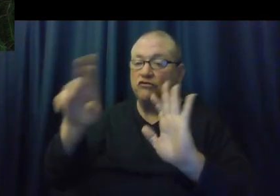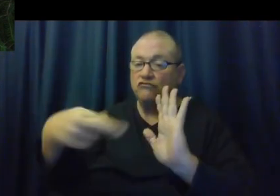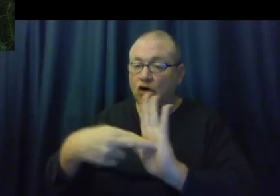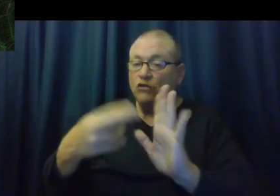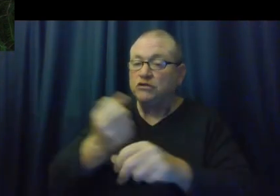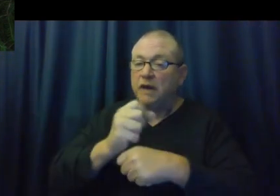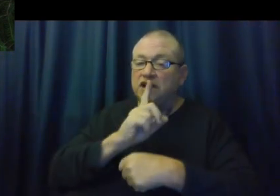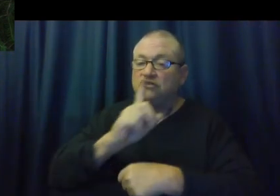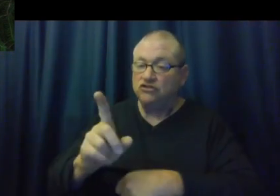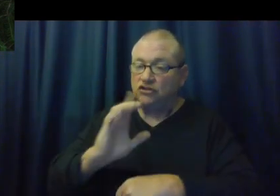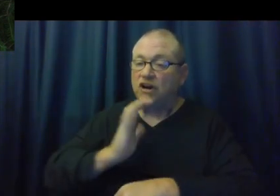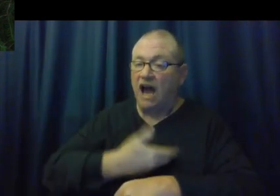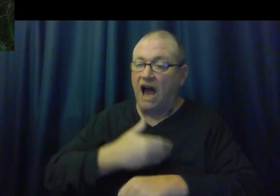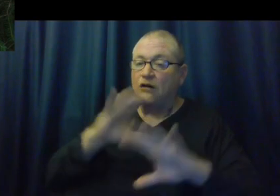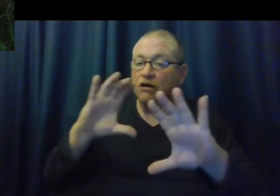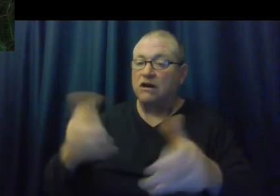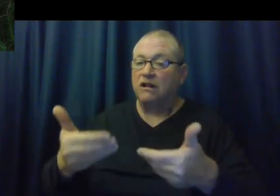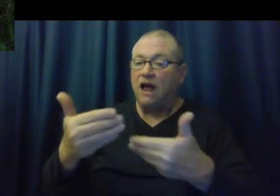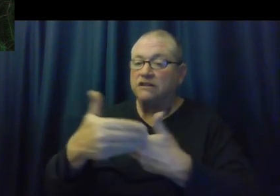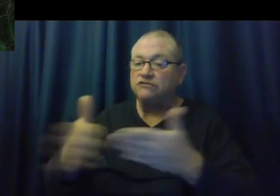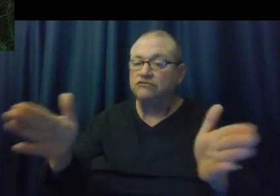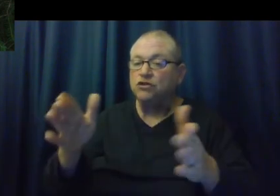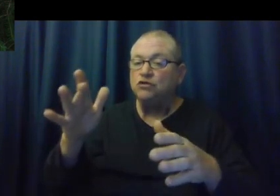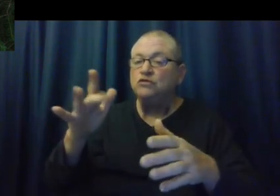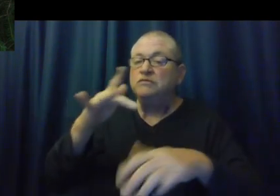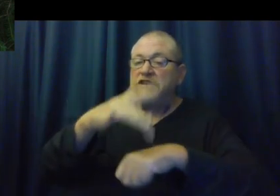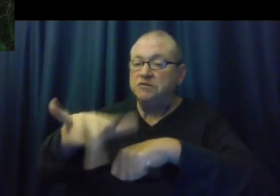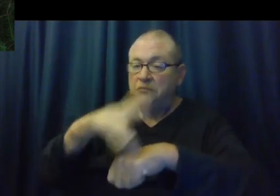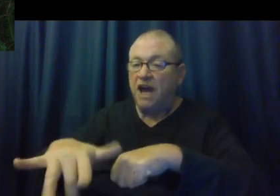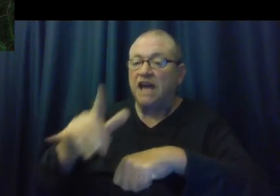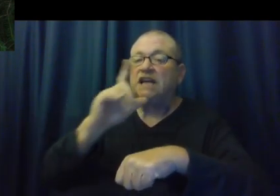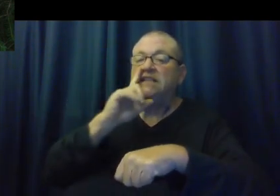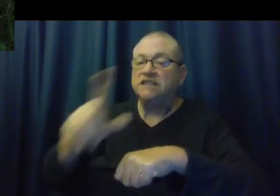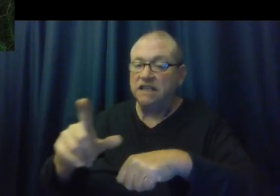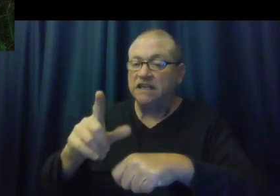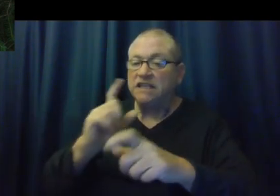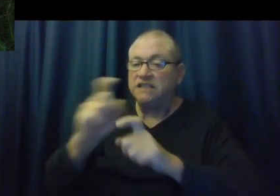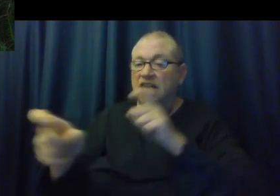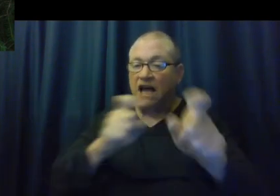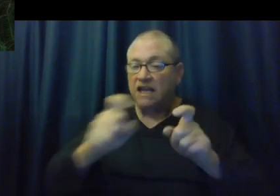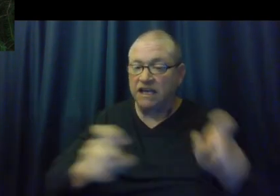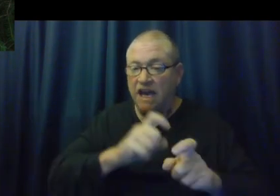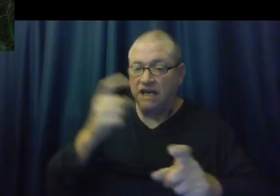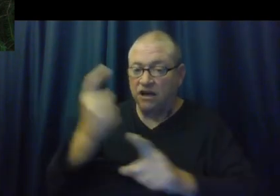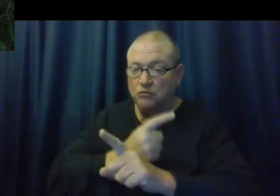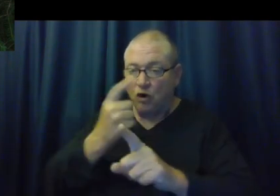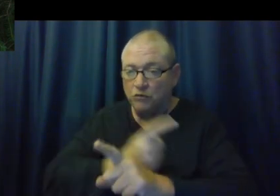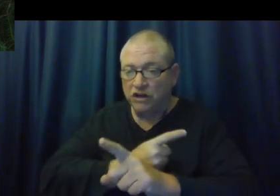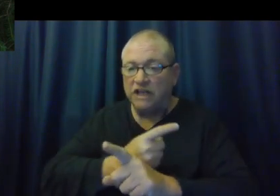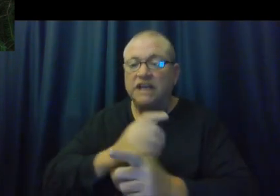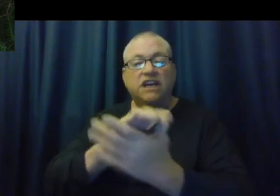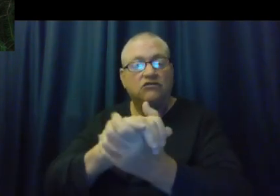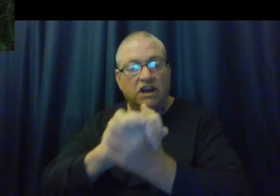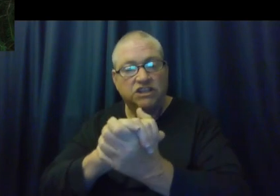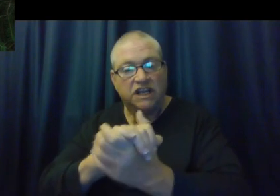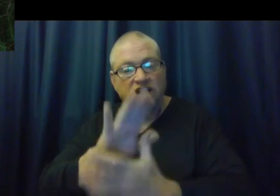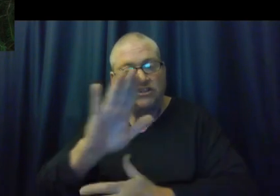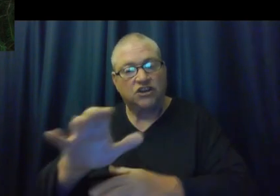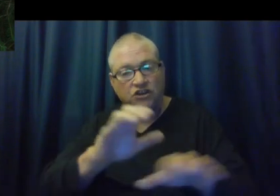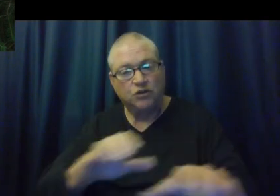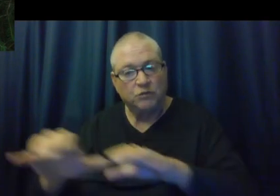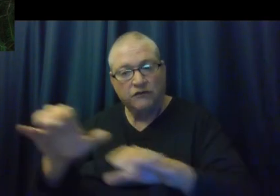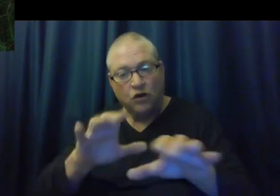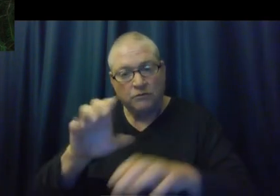Western's current spaces are used wisely and in planning how to meet the institution's space needs. Congratulations on your